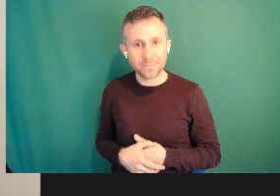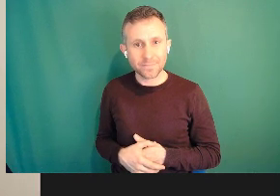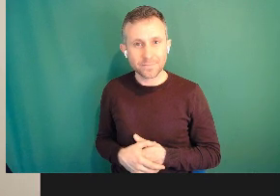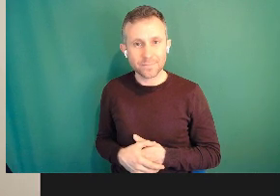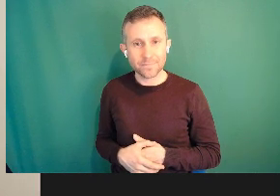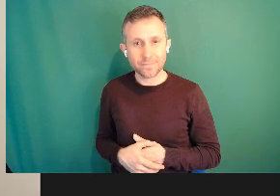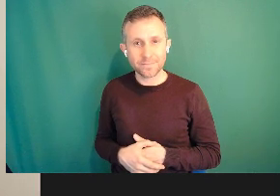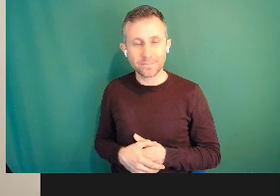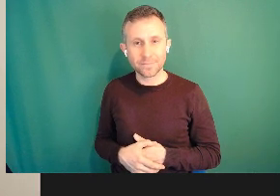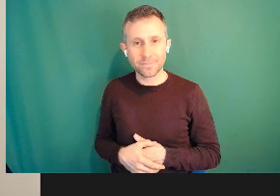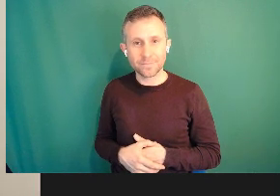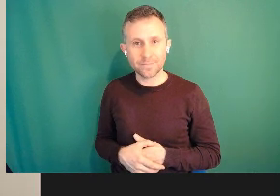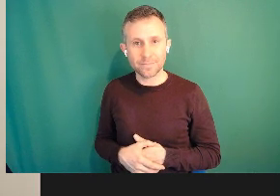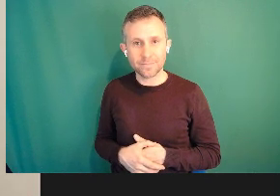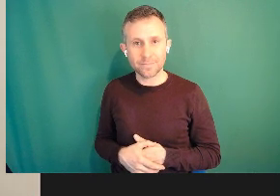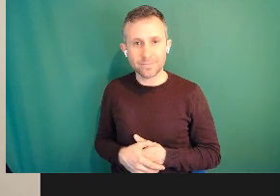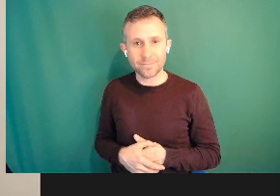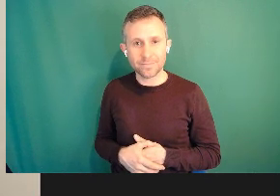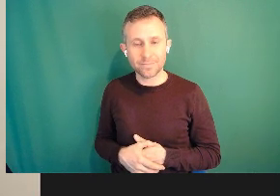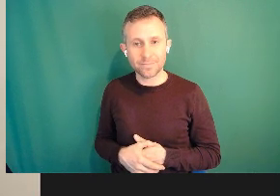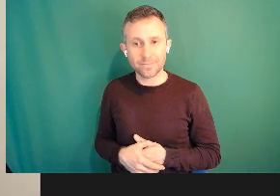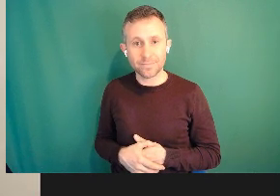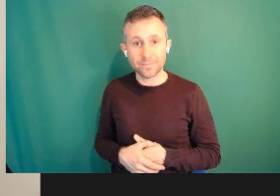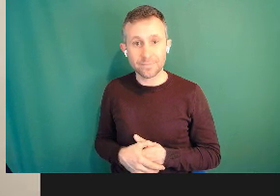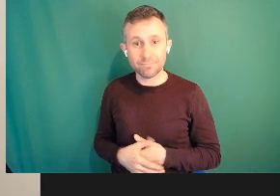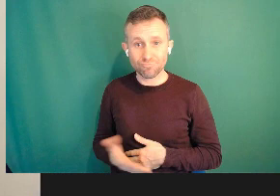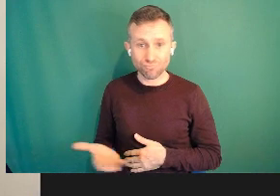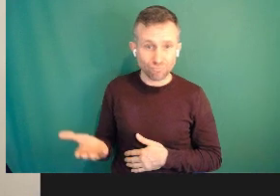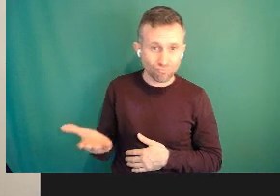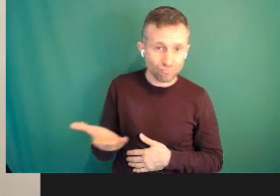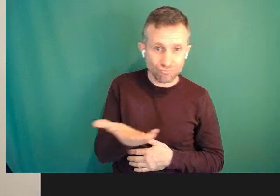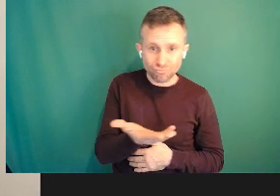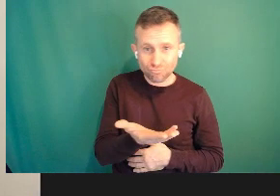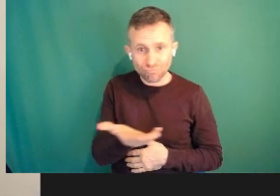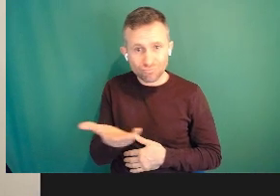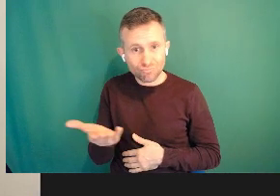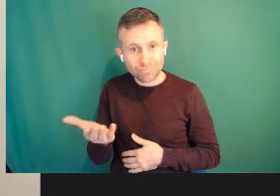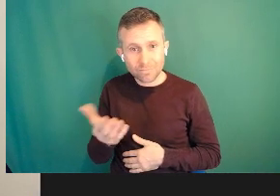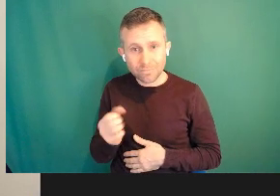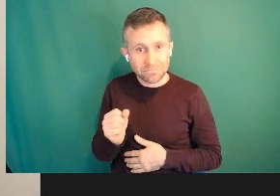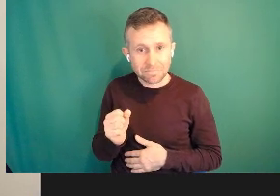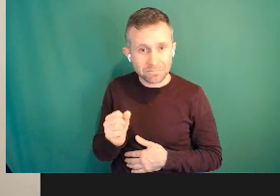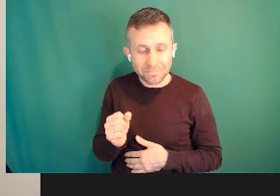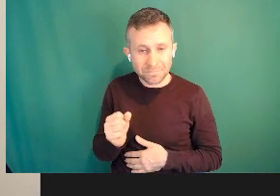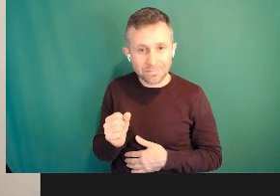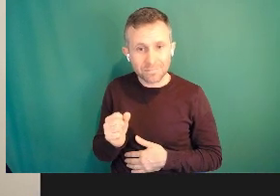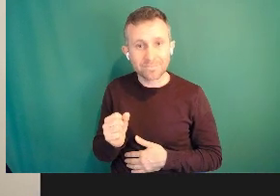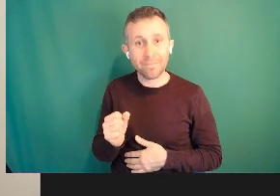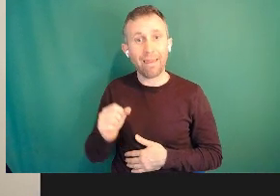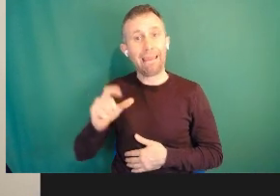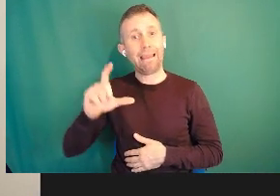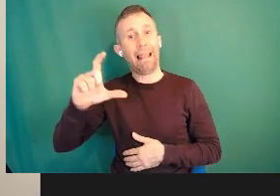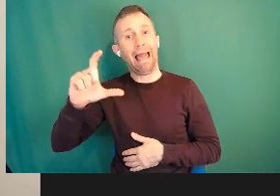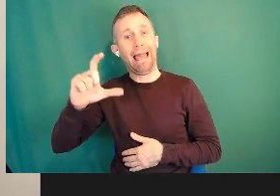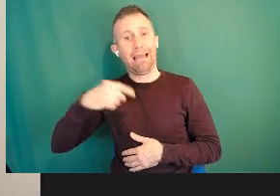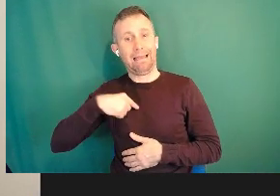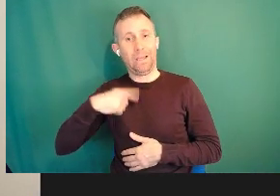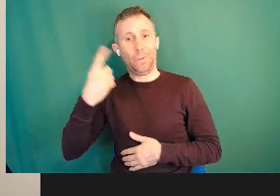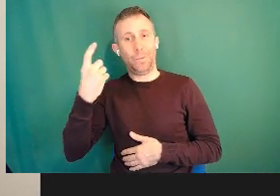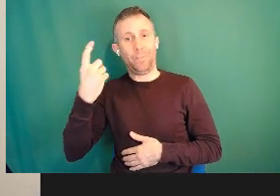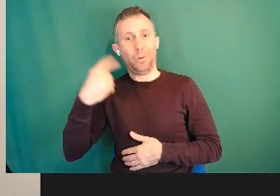Any more questions? Can I ask something else? Sorry. Yep. You know, you've saying about people